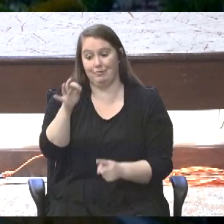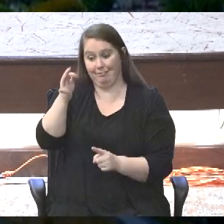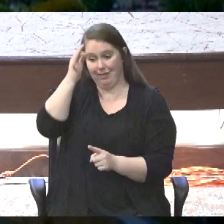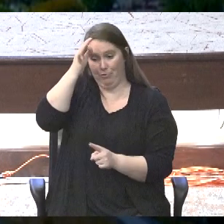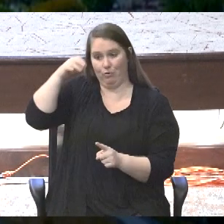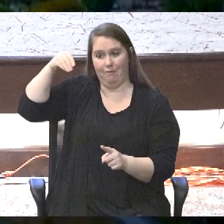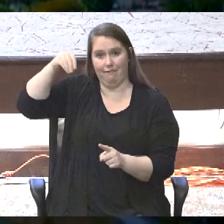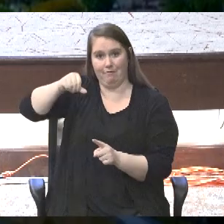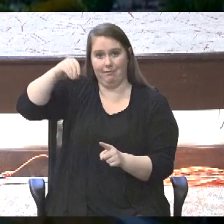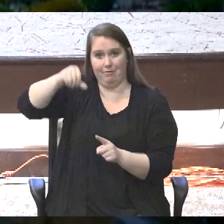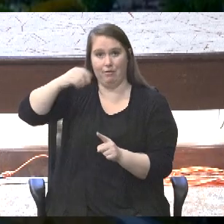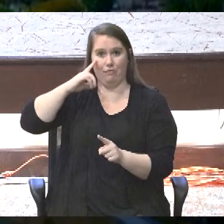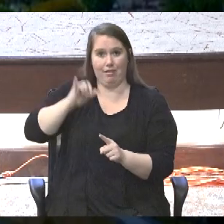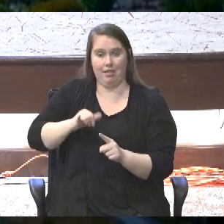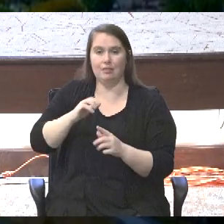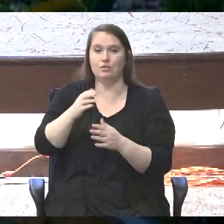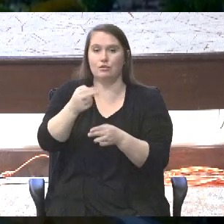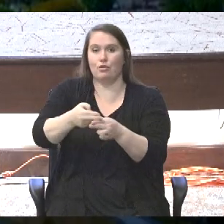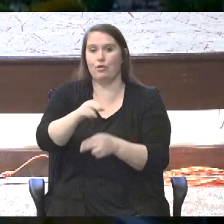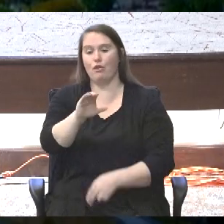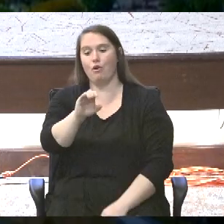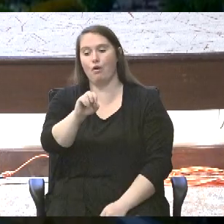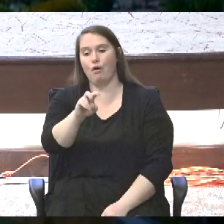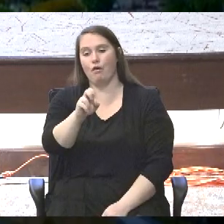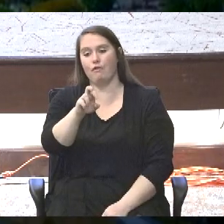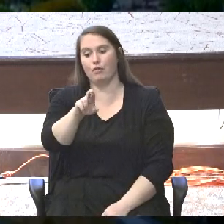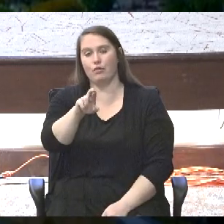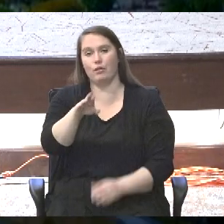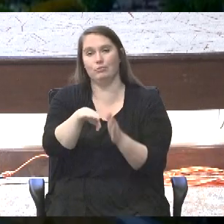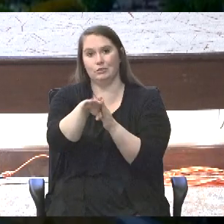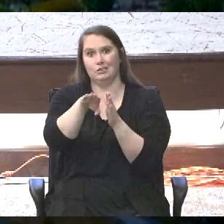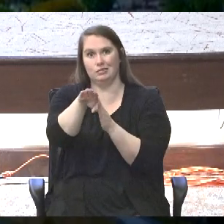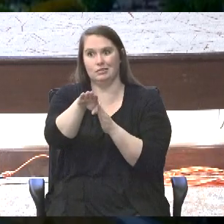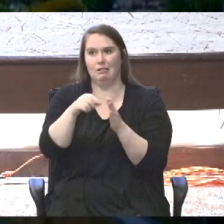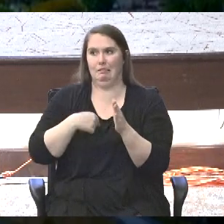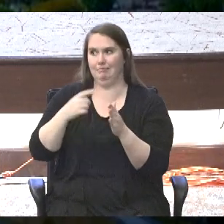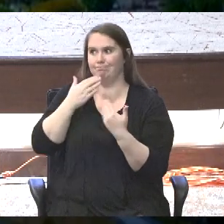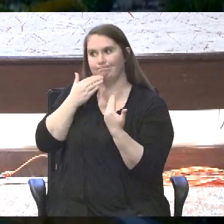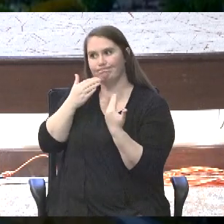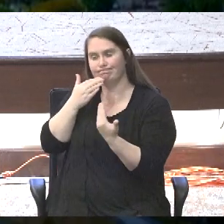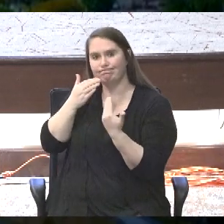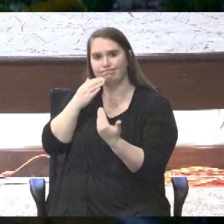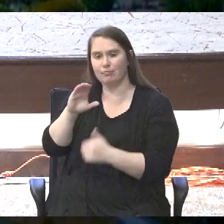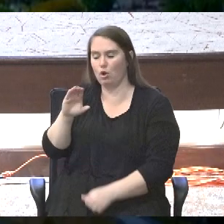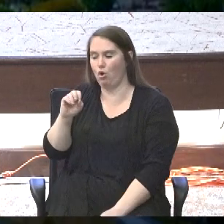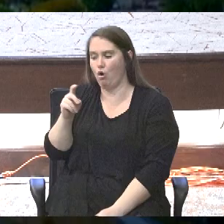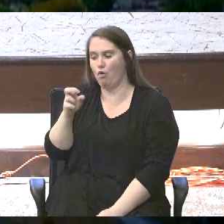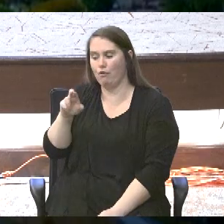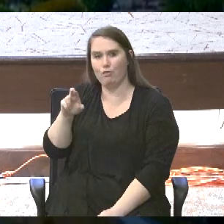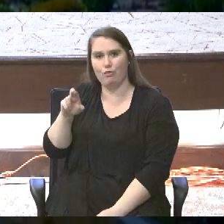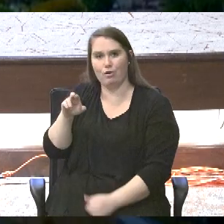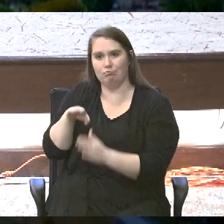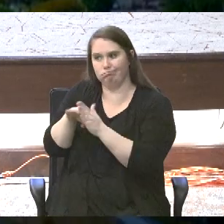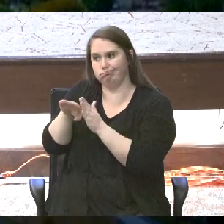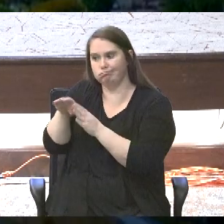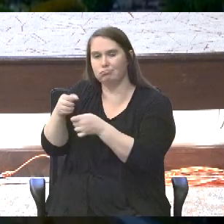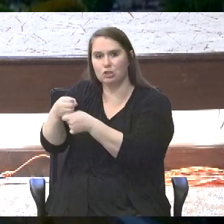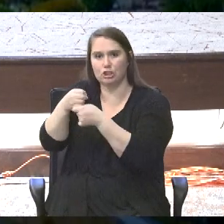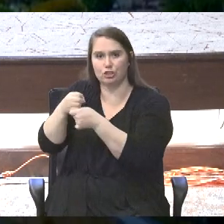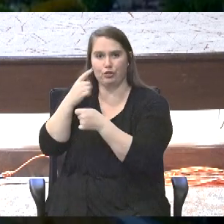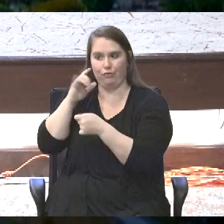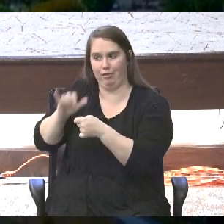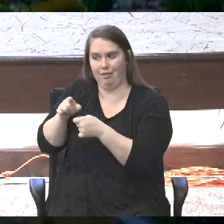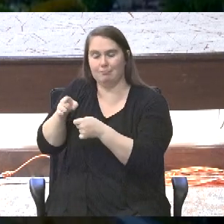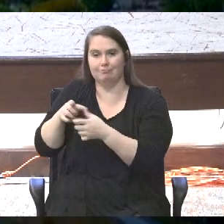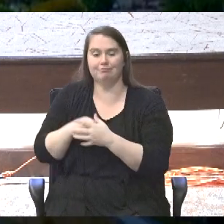in what's called the carbon reduction program. So I don't know, when you think of carbon reduction, you think of, I guess, electric vehicles, but then sidewalks falls